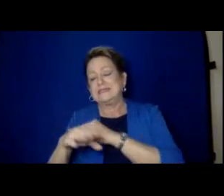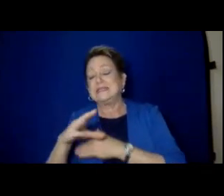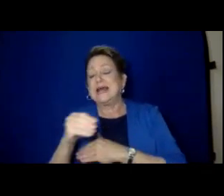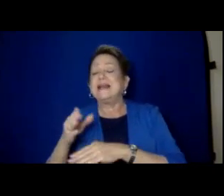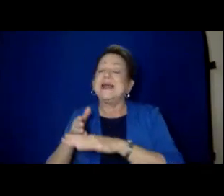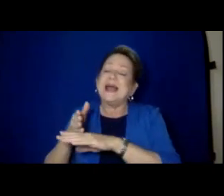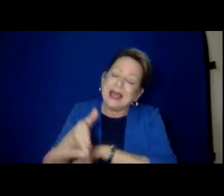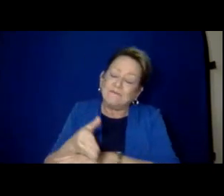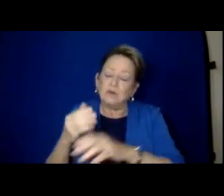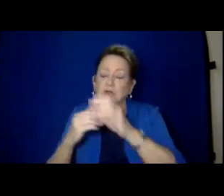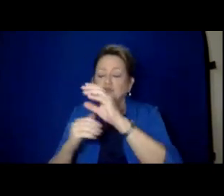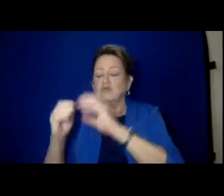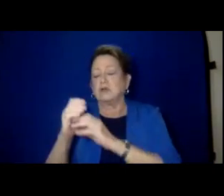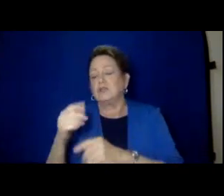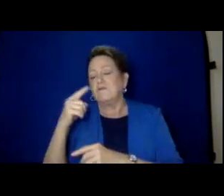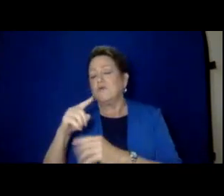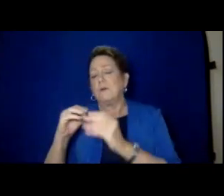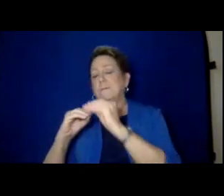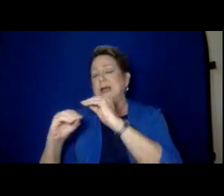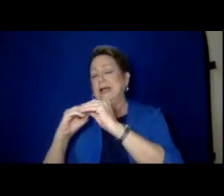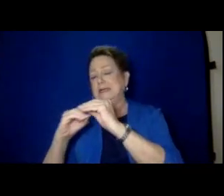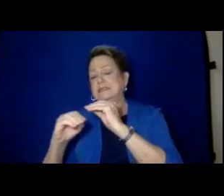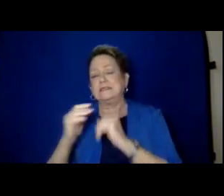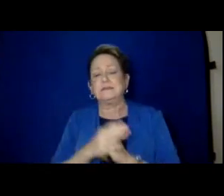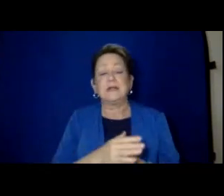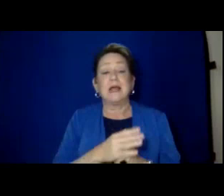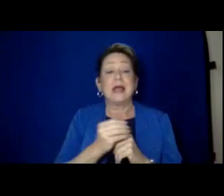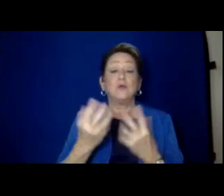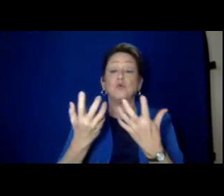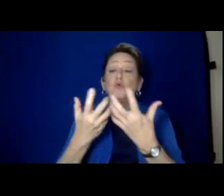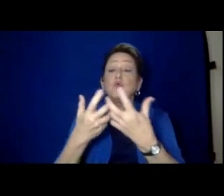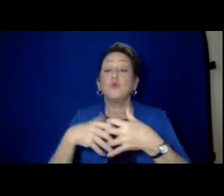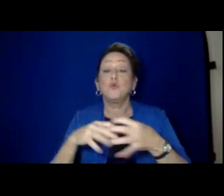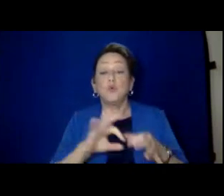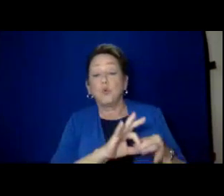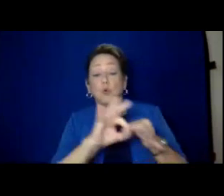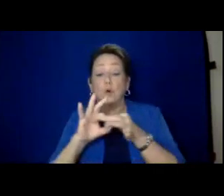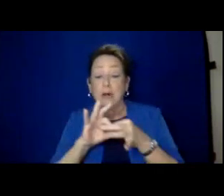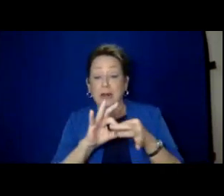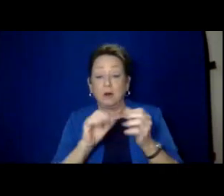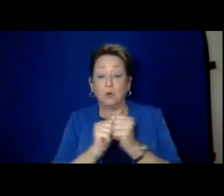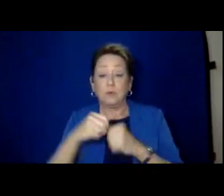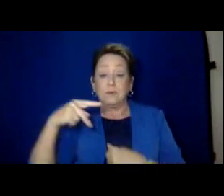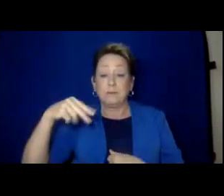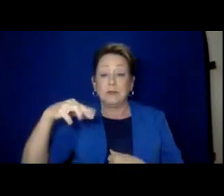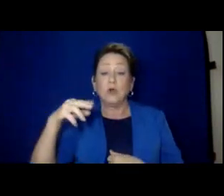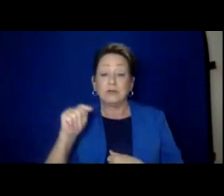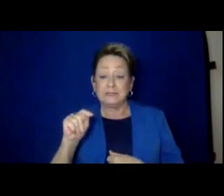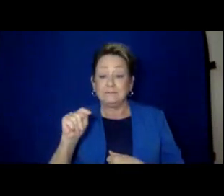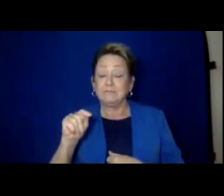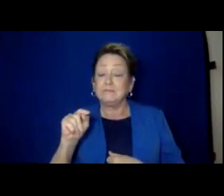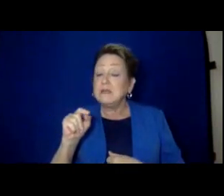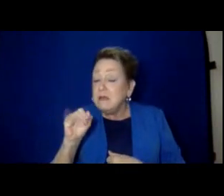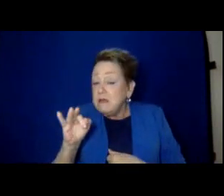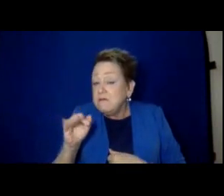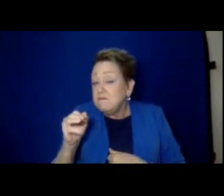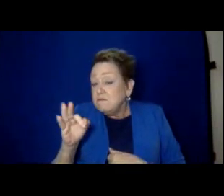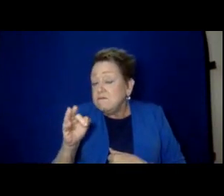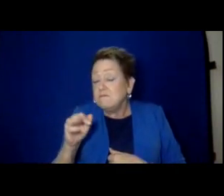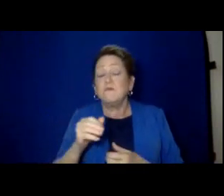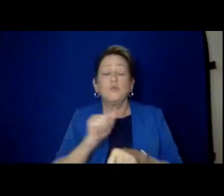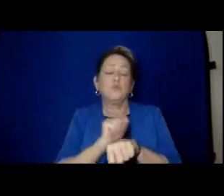to indemnification, other protections for PRT and coordinating with PRT if any work would have an impact on our West